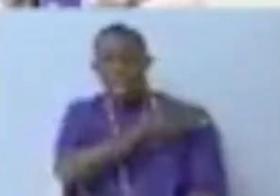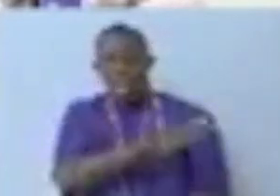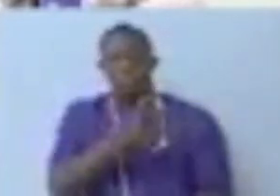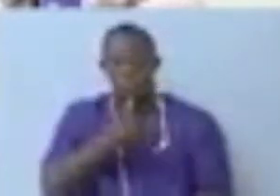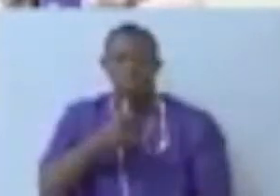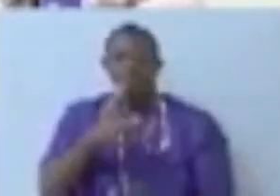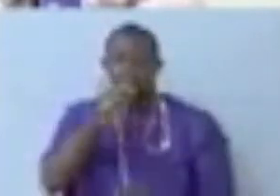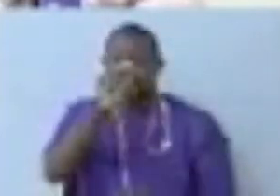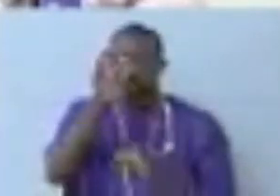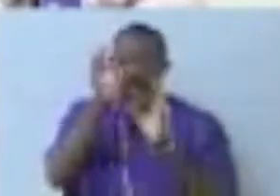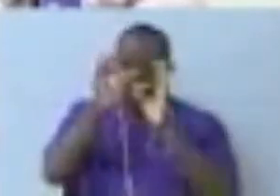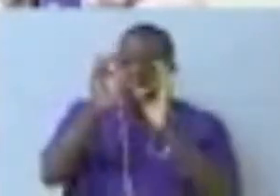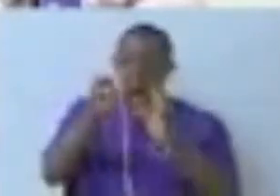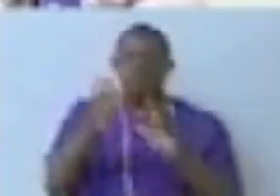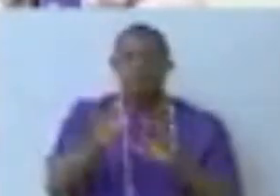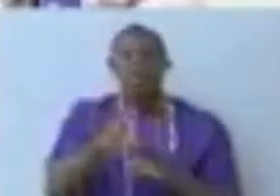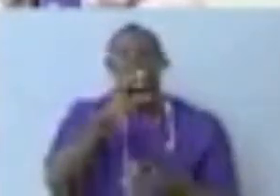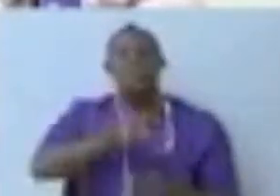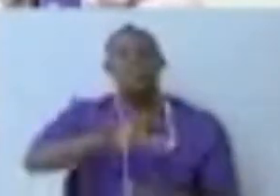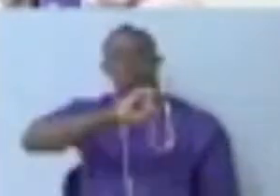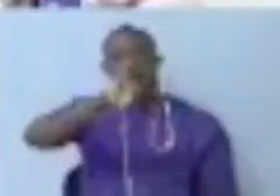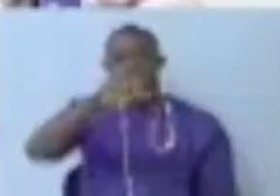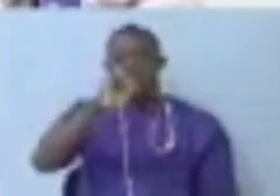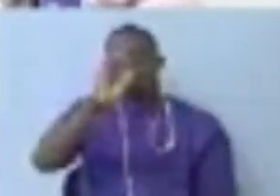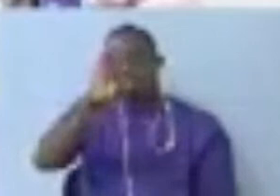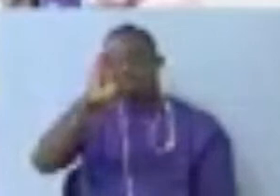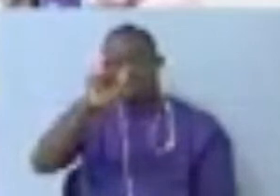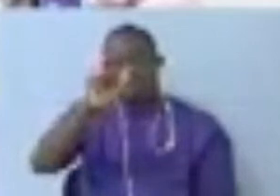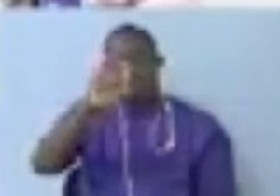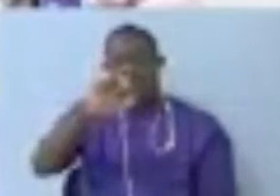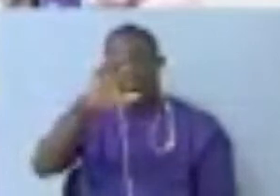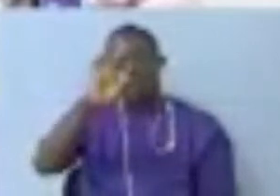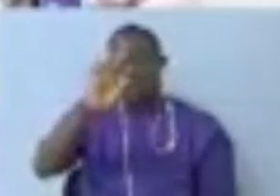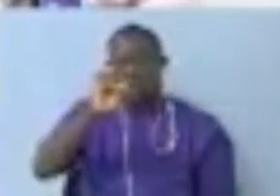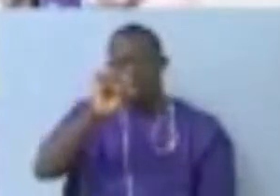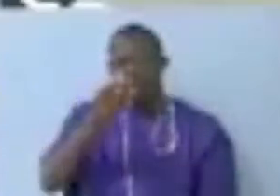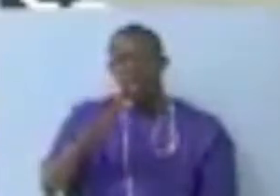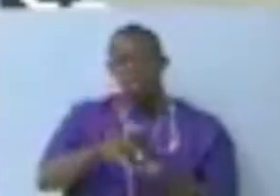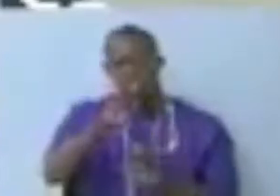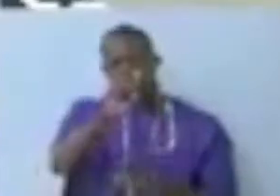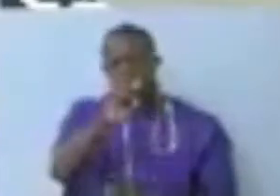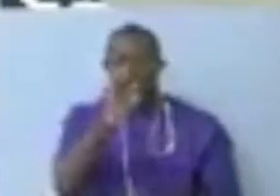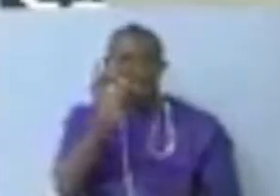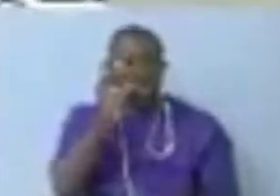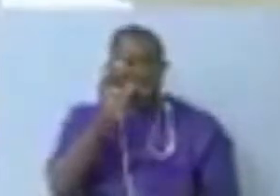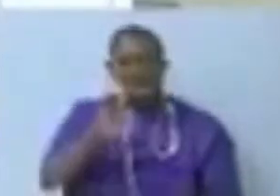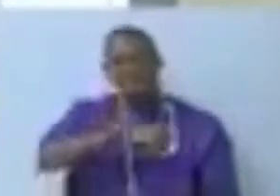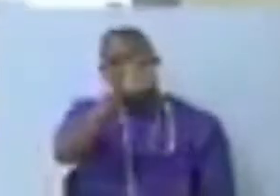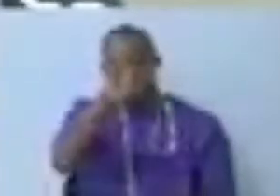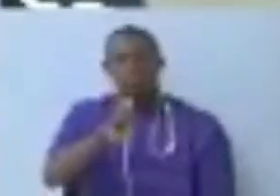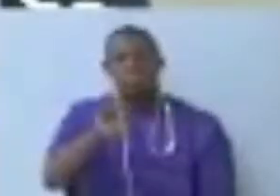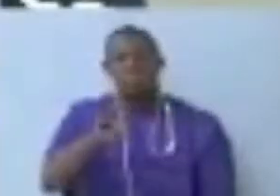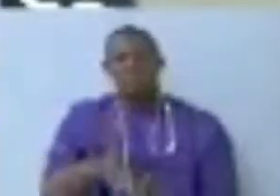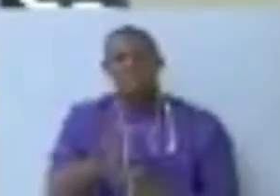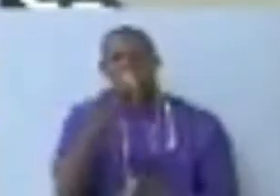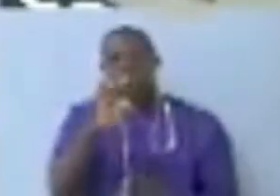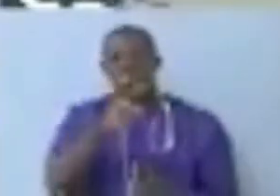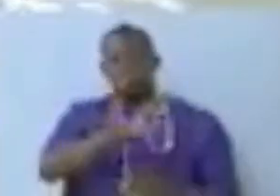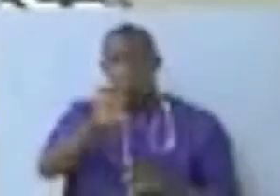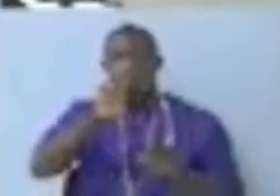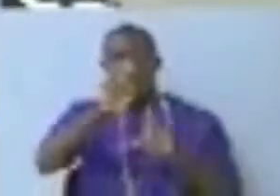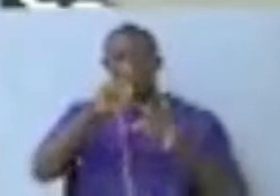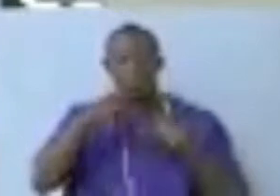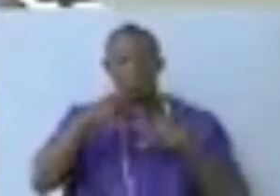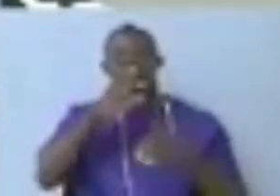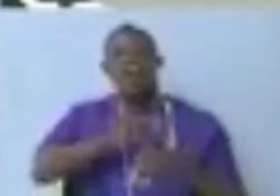Answering questions, except where you say Mansong. But it's all right. Proceed. What do you expect me to say now when I do not agree? It's the man that said Mansong.